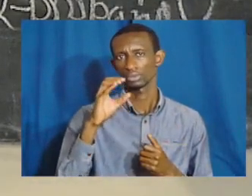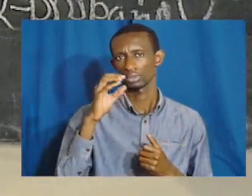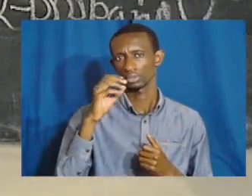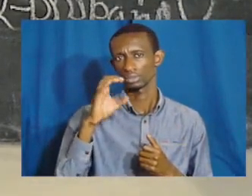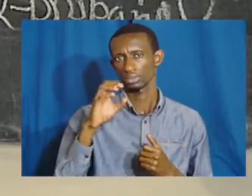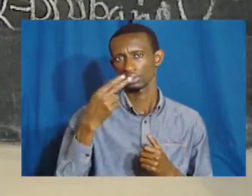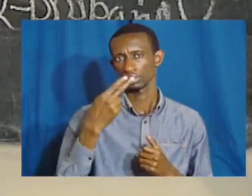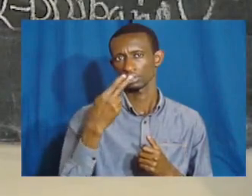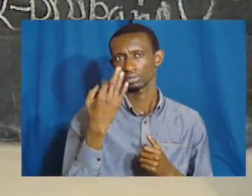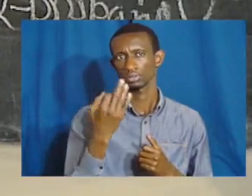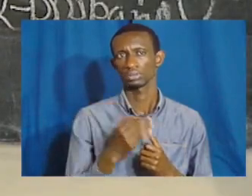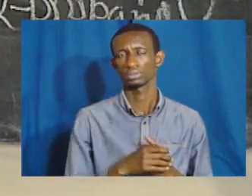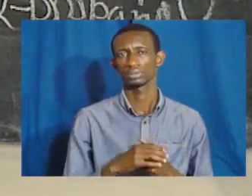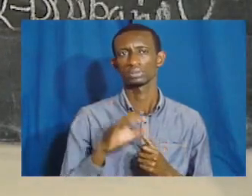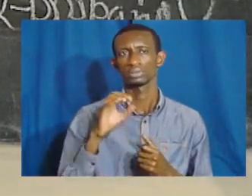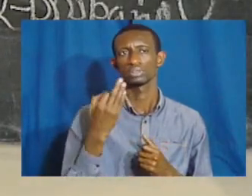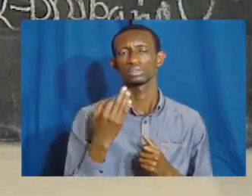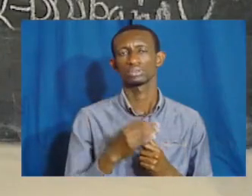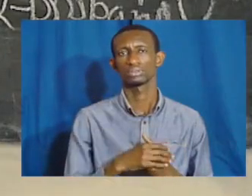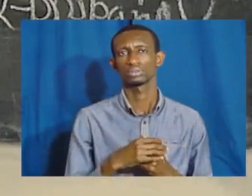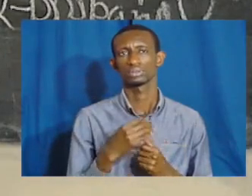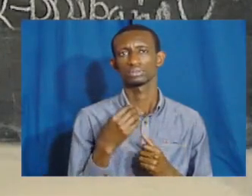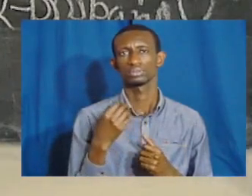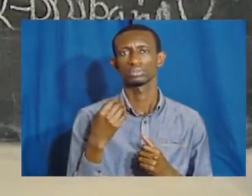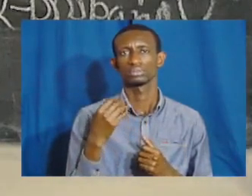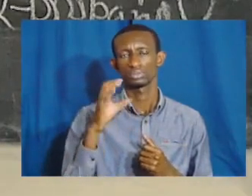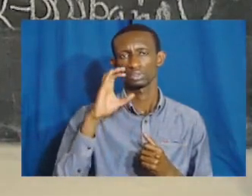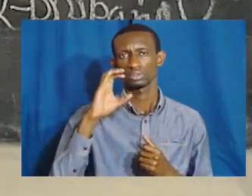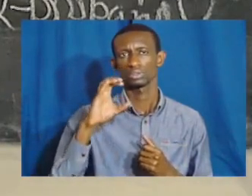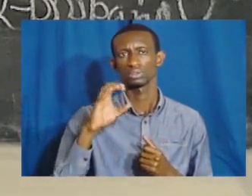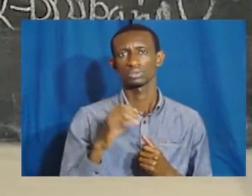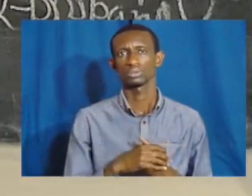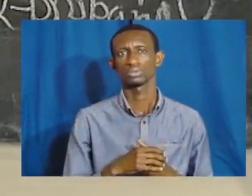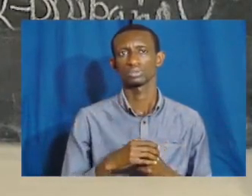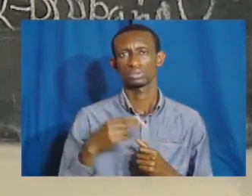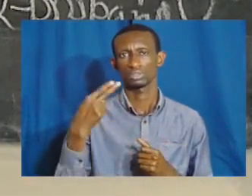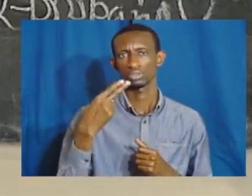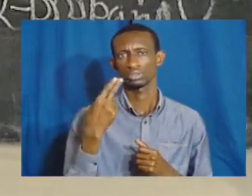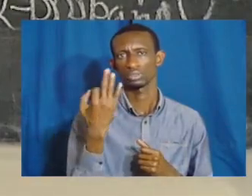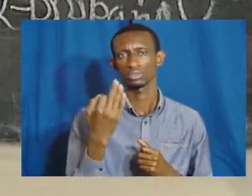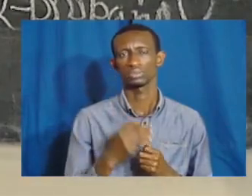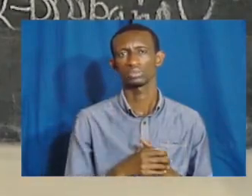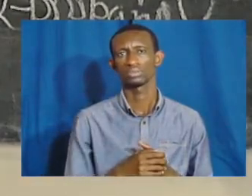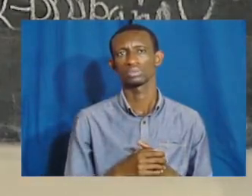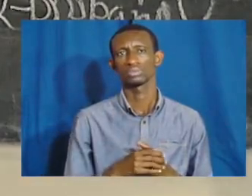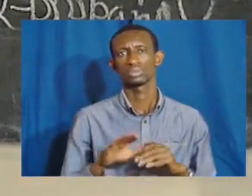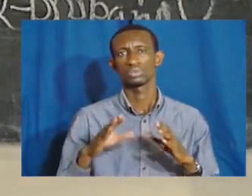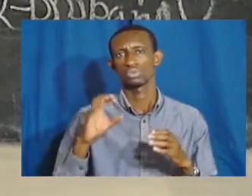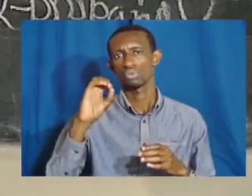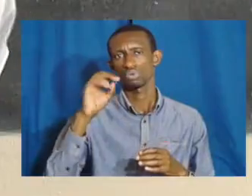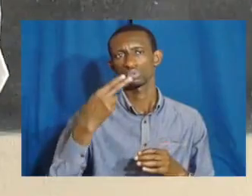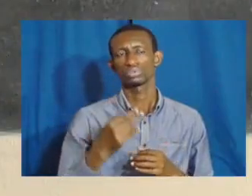CH3, CH2, you have C, CH3,